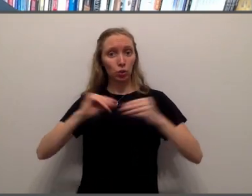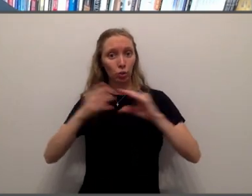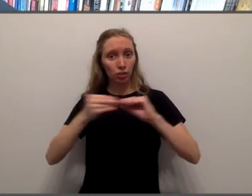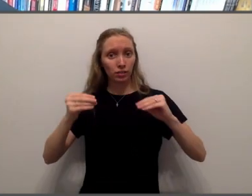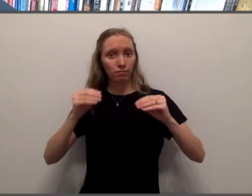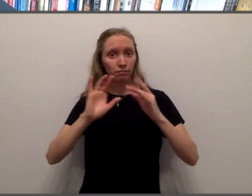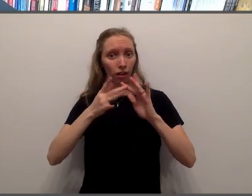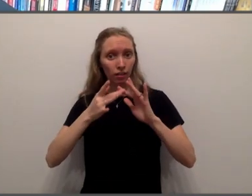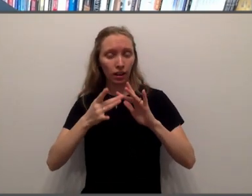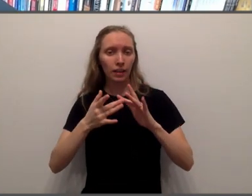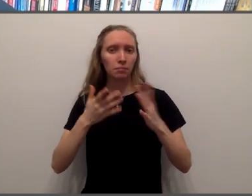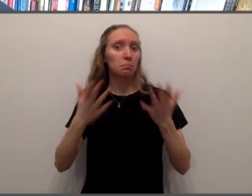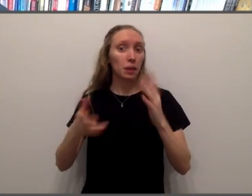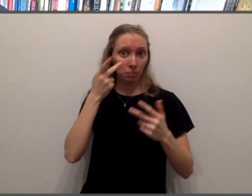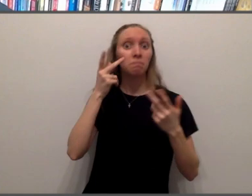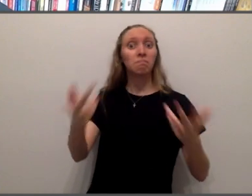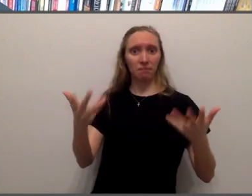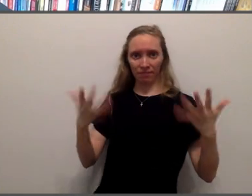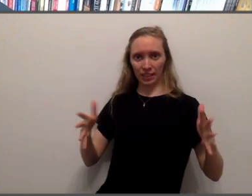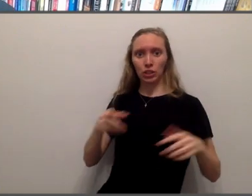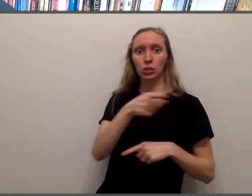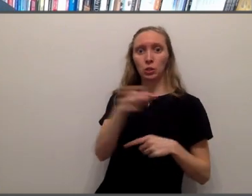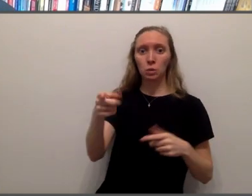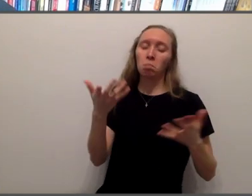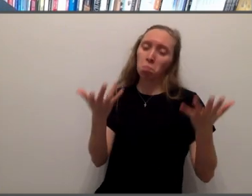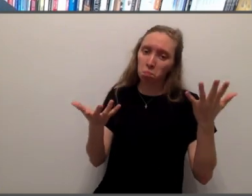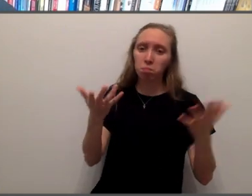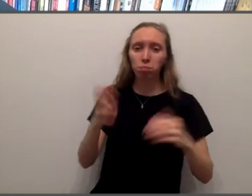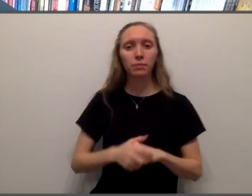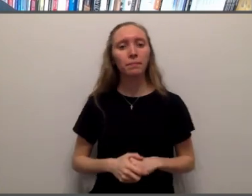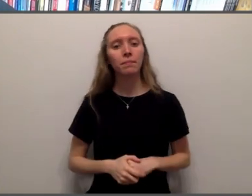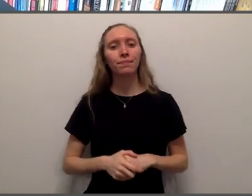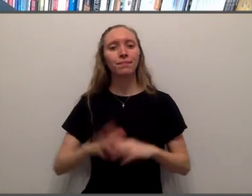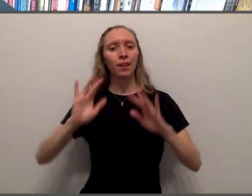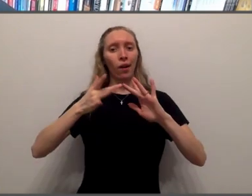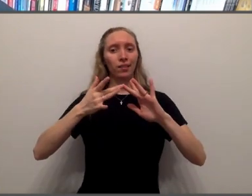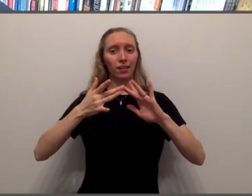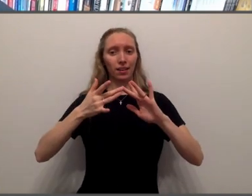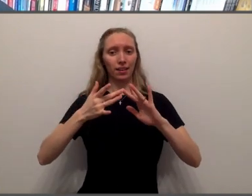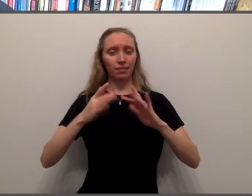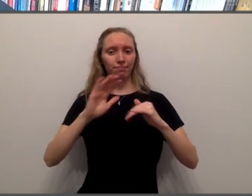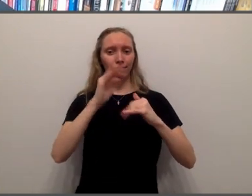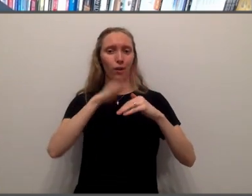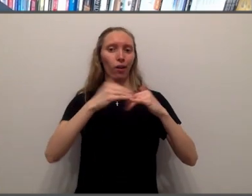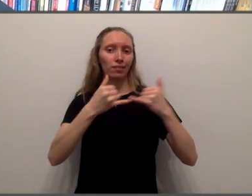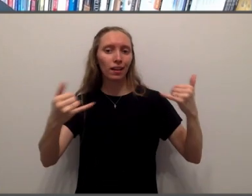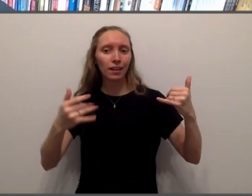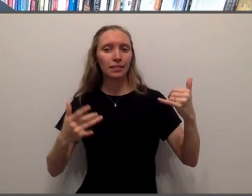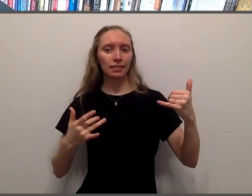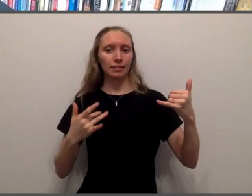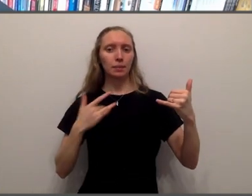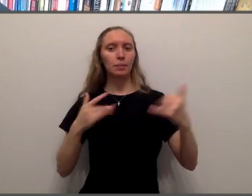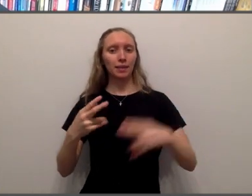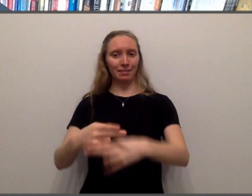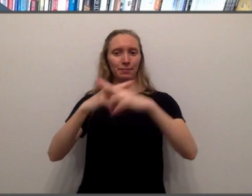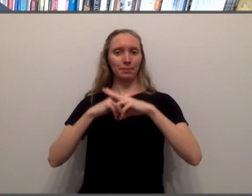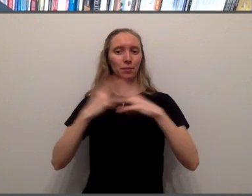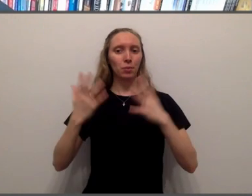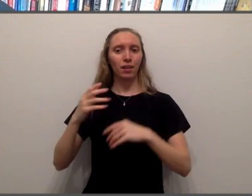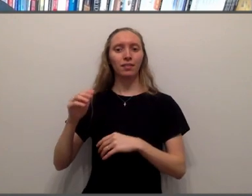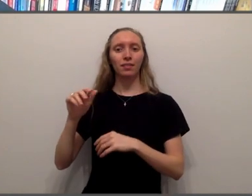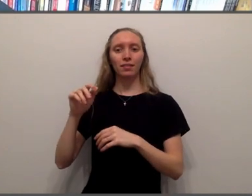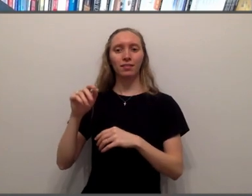my story online. Online, most people know me as the autism pastor. Here's